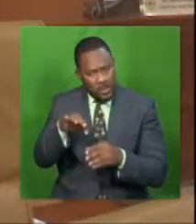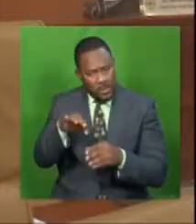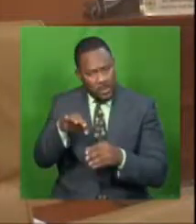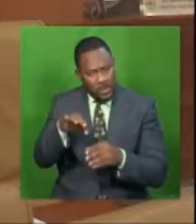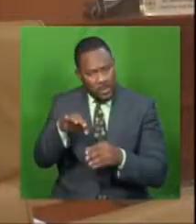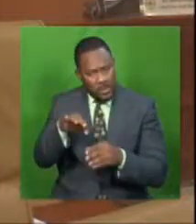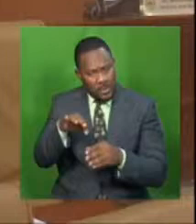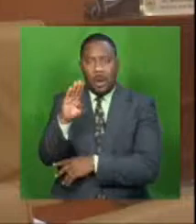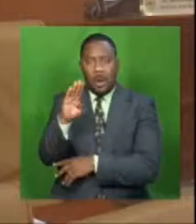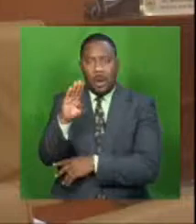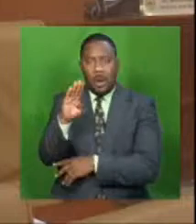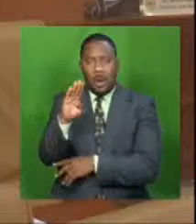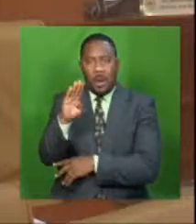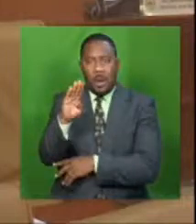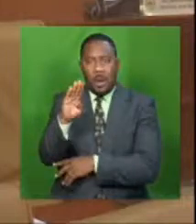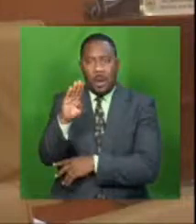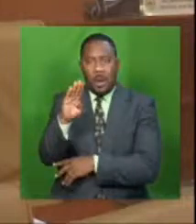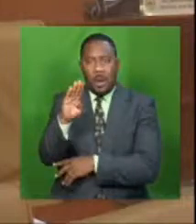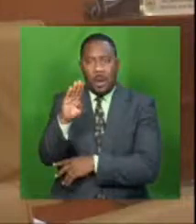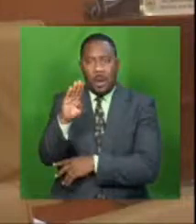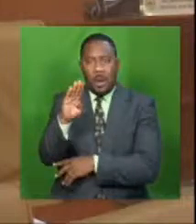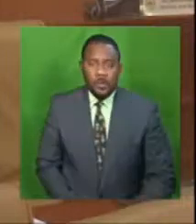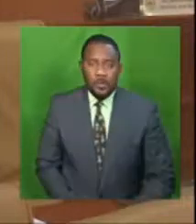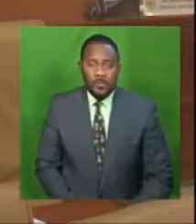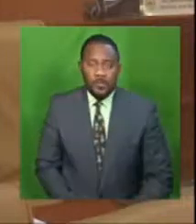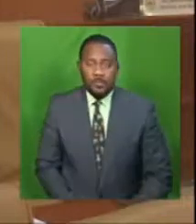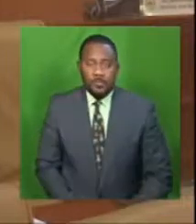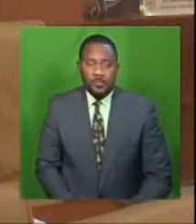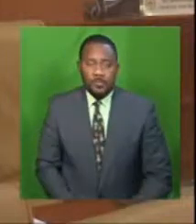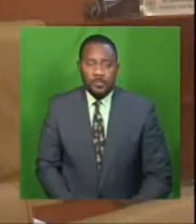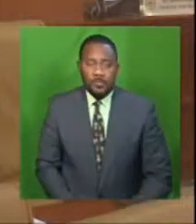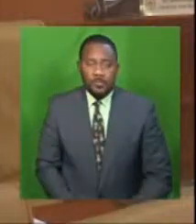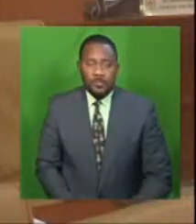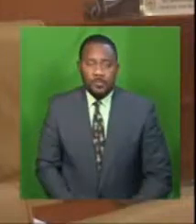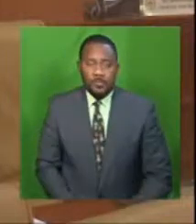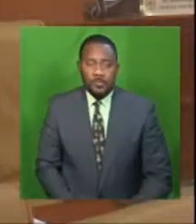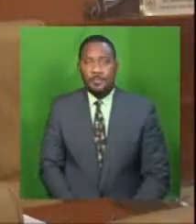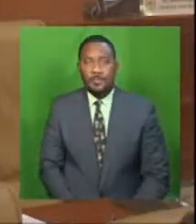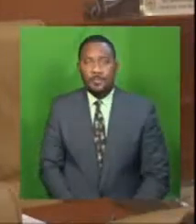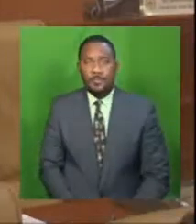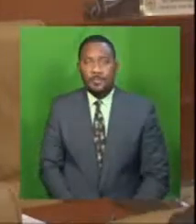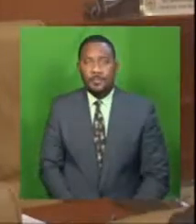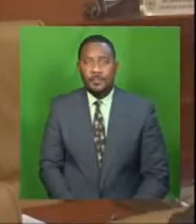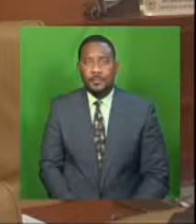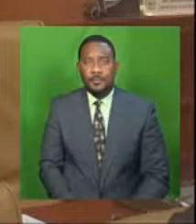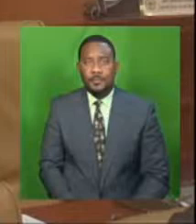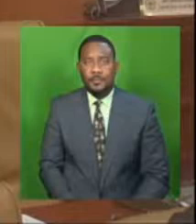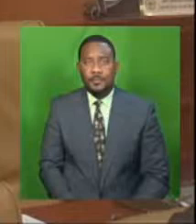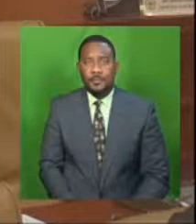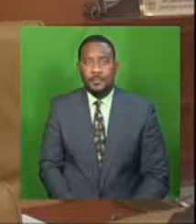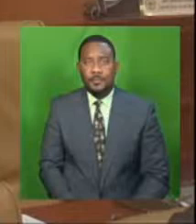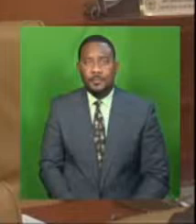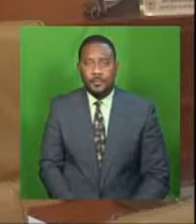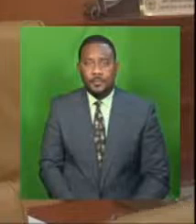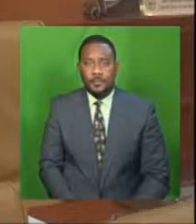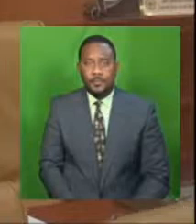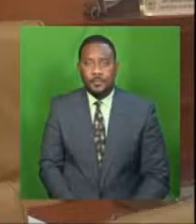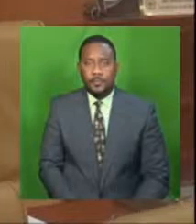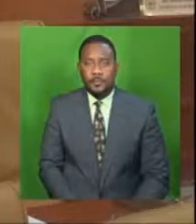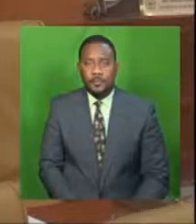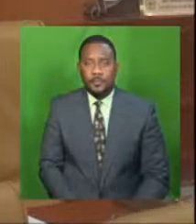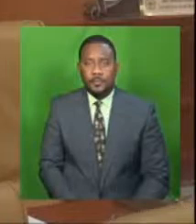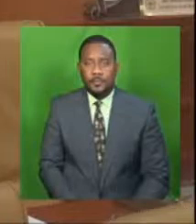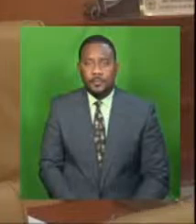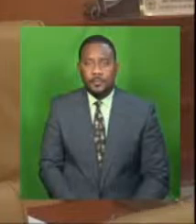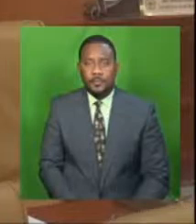the species of trees that will be planted all over the country. And I'm also looking at the involvement